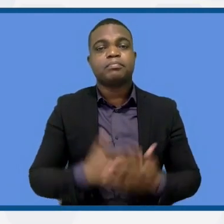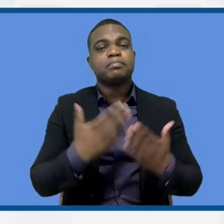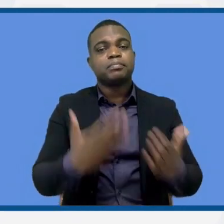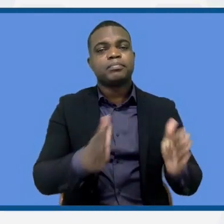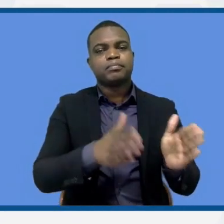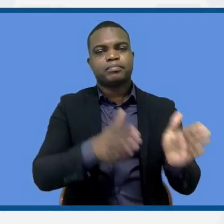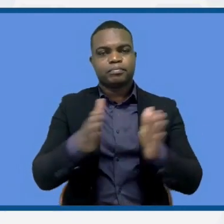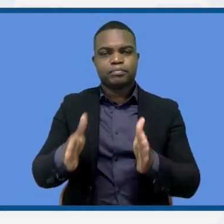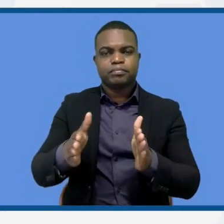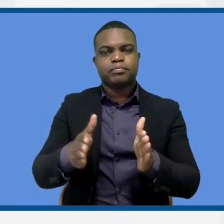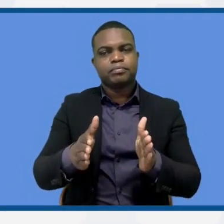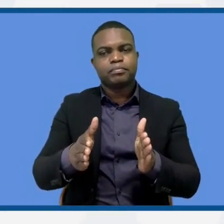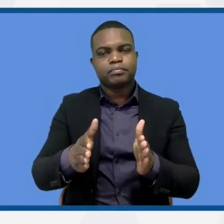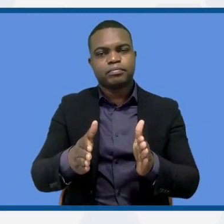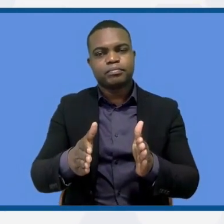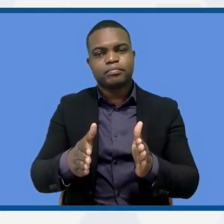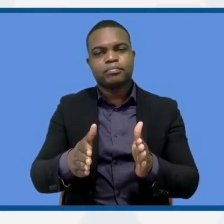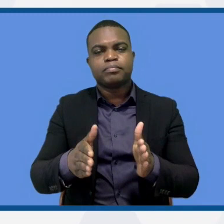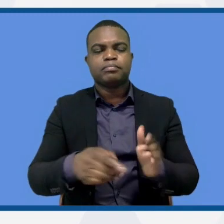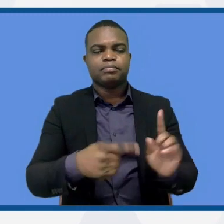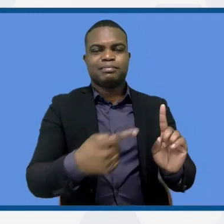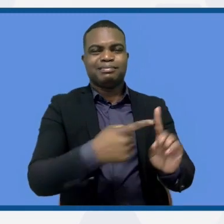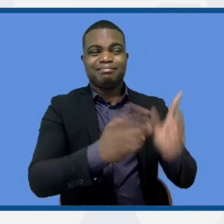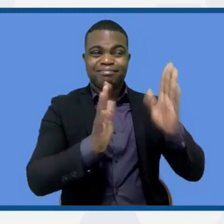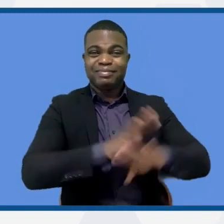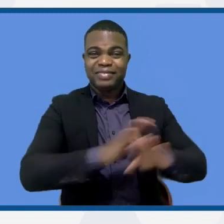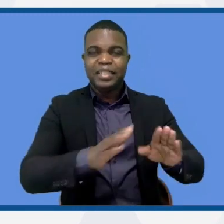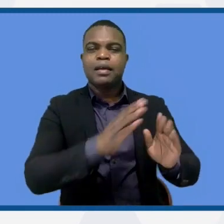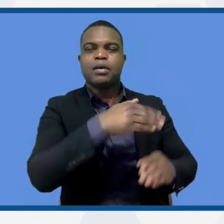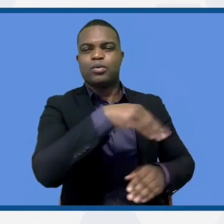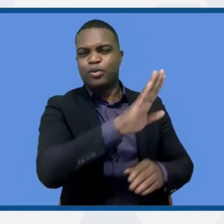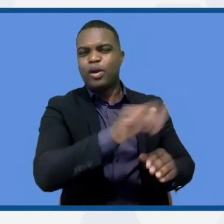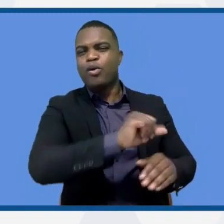Okay, then we'll continue with our next panelist.